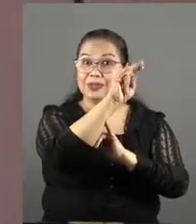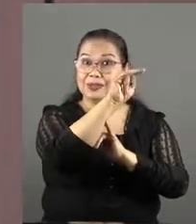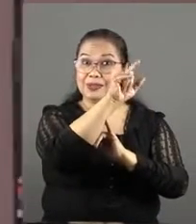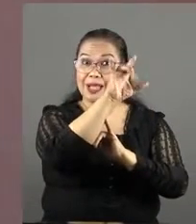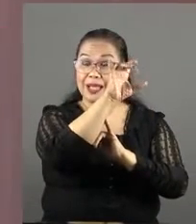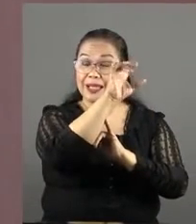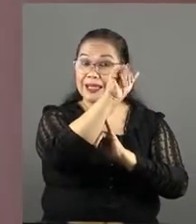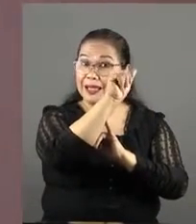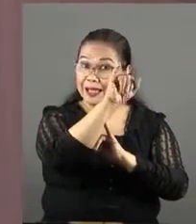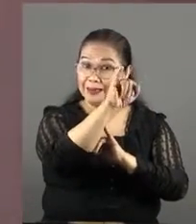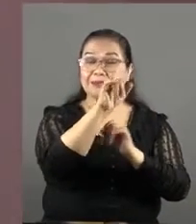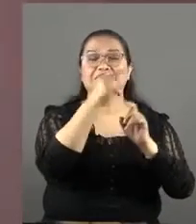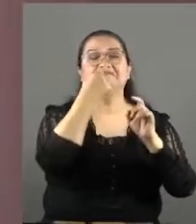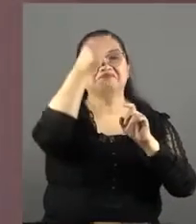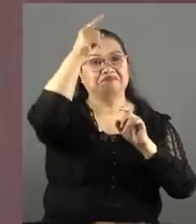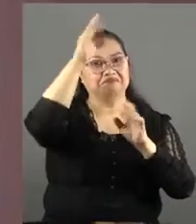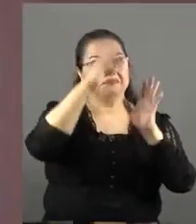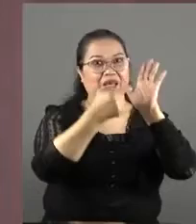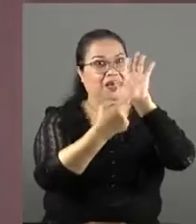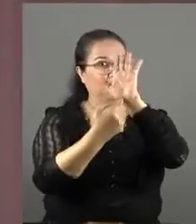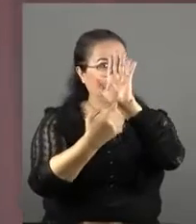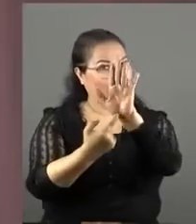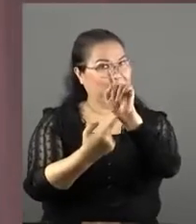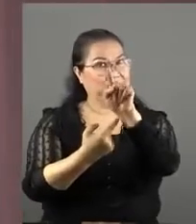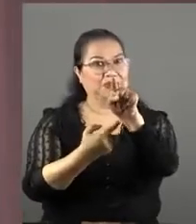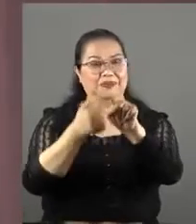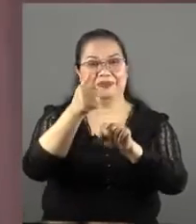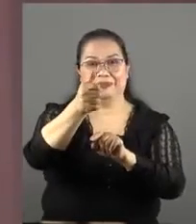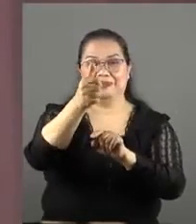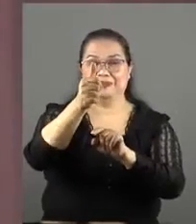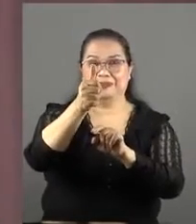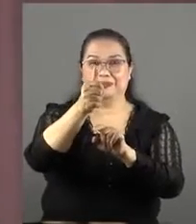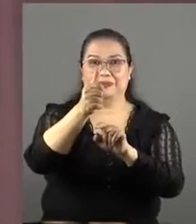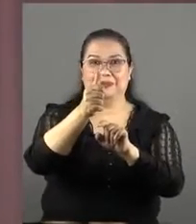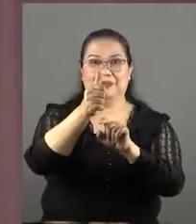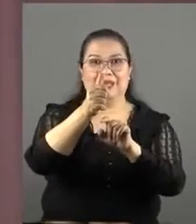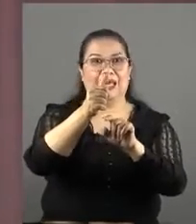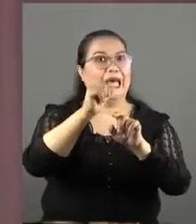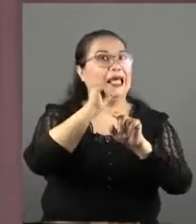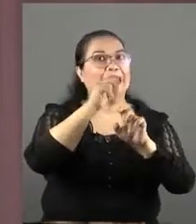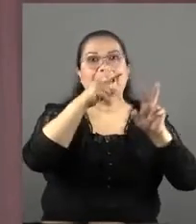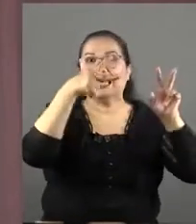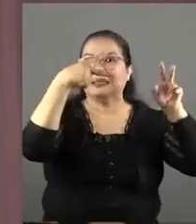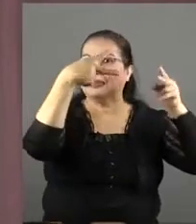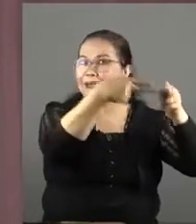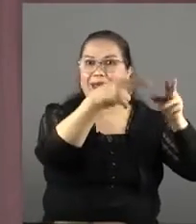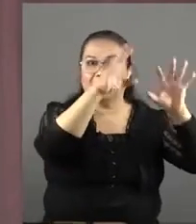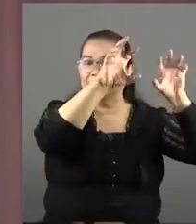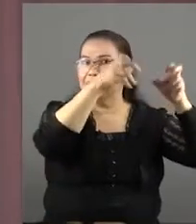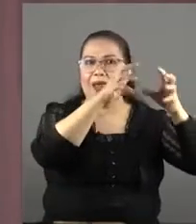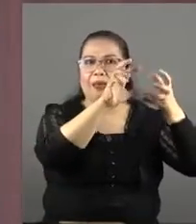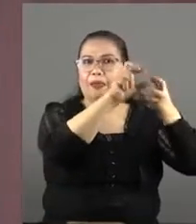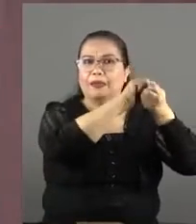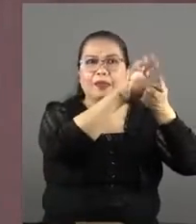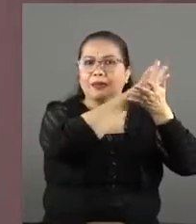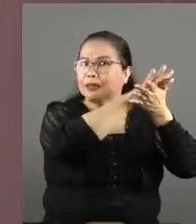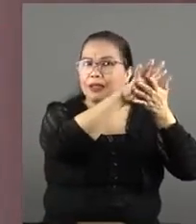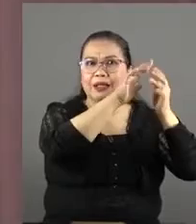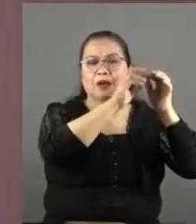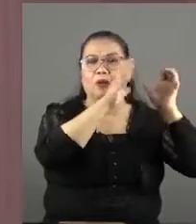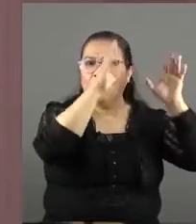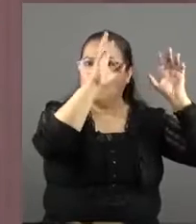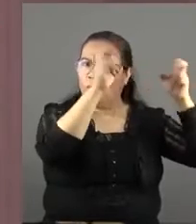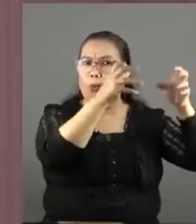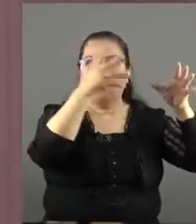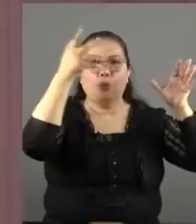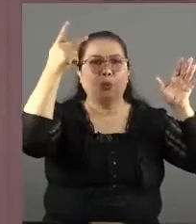who showed himself. You know, let me use the word uncensored. He showed who he really is. That was